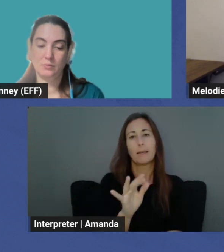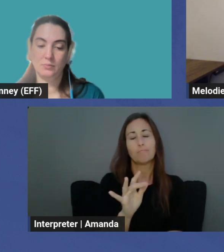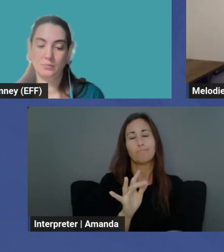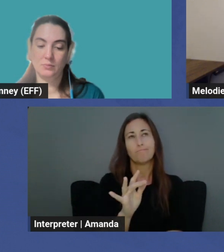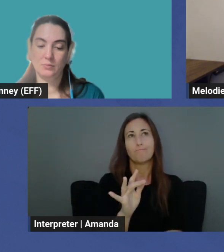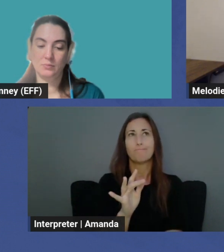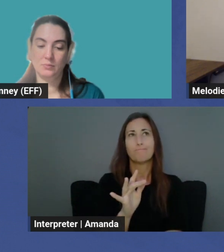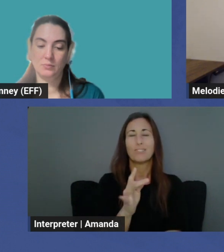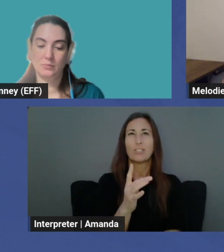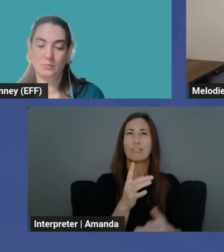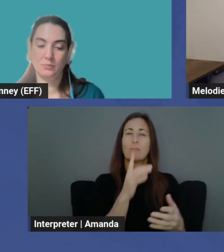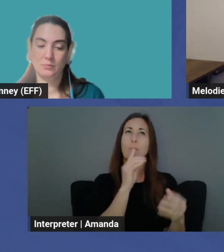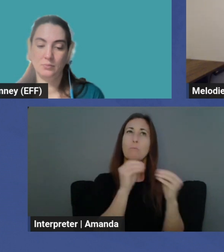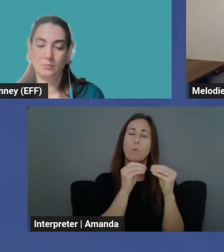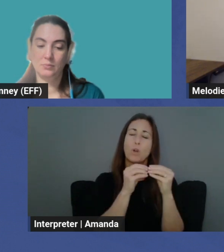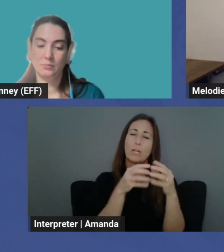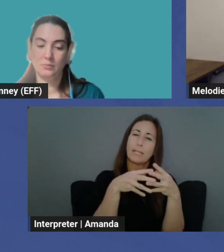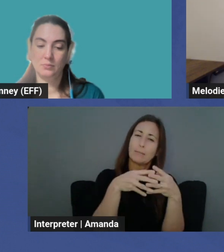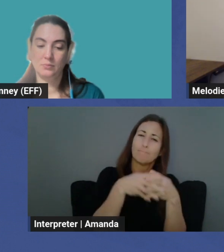root cause, right? This